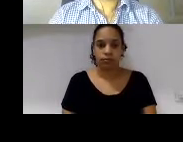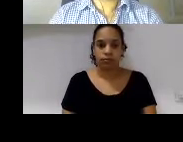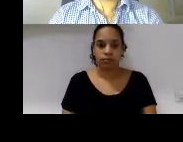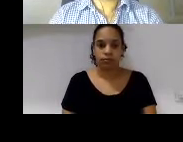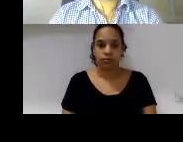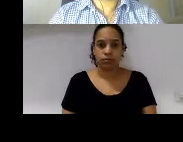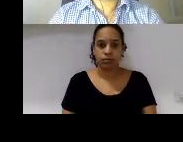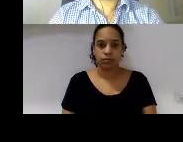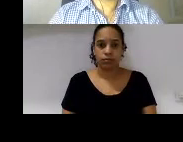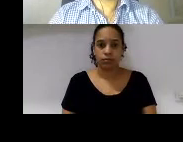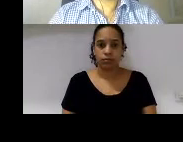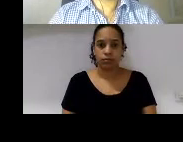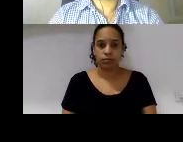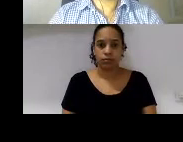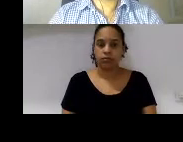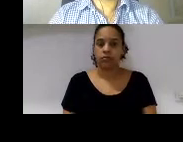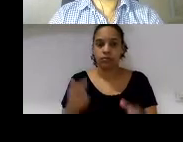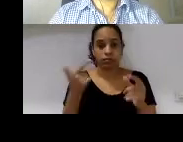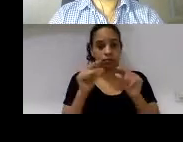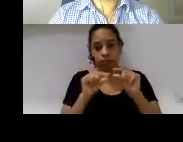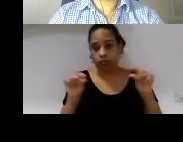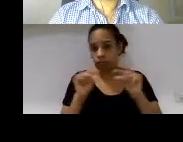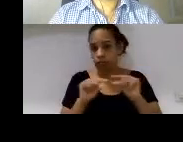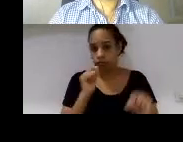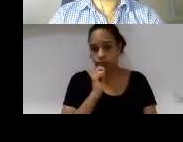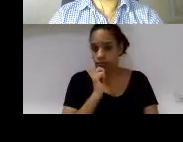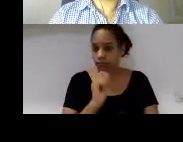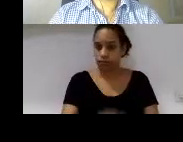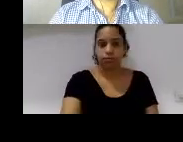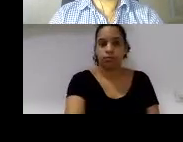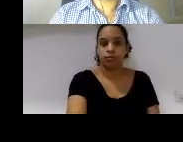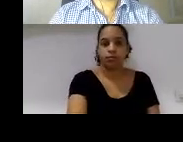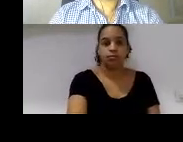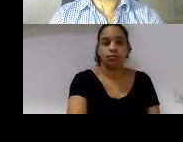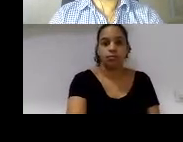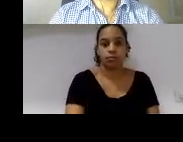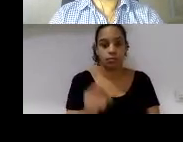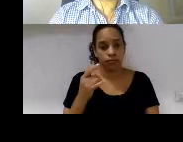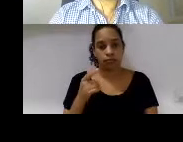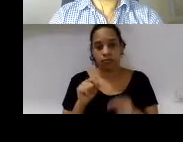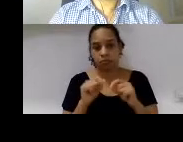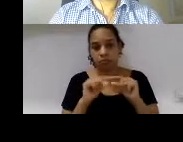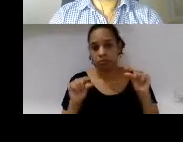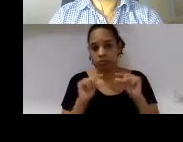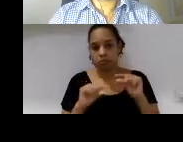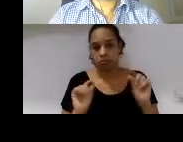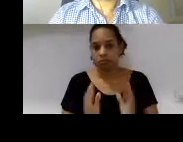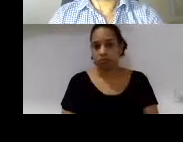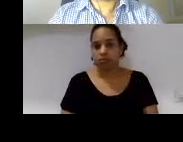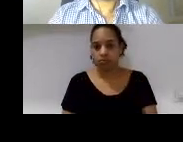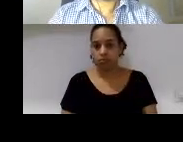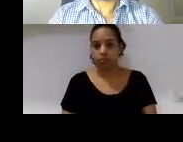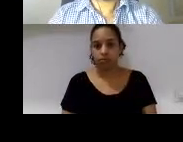grasping something as a whole means forming a concept of it as a whole. The German language tells us